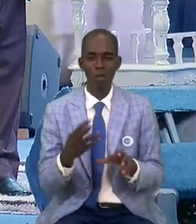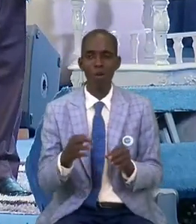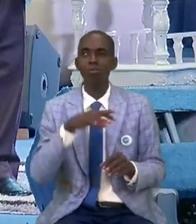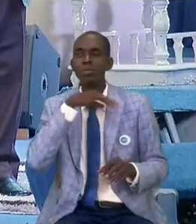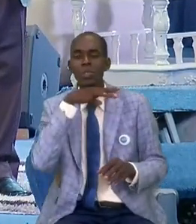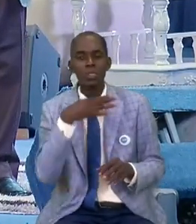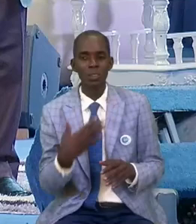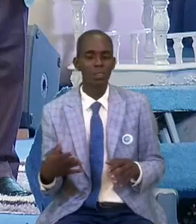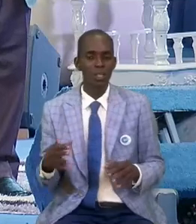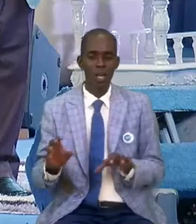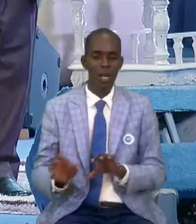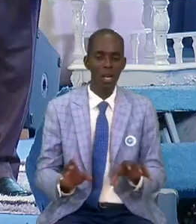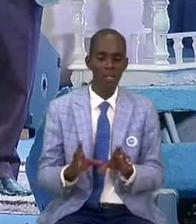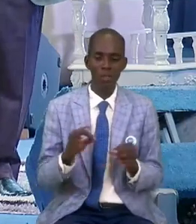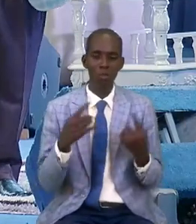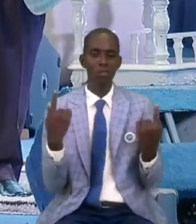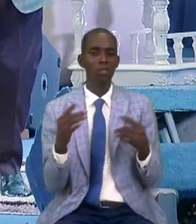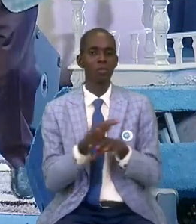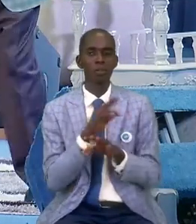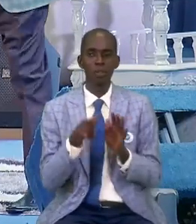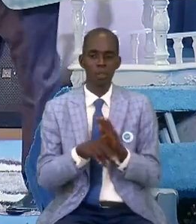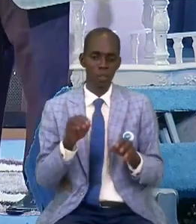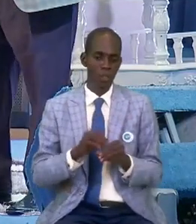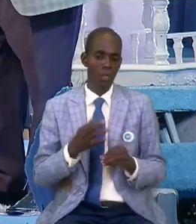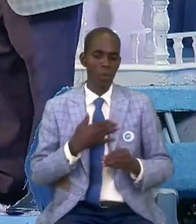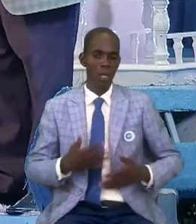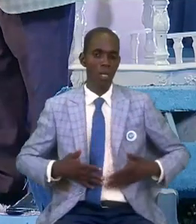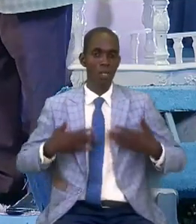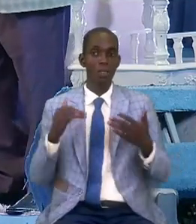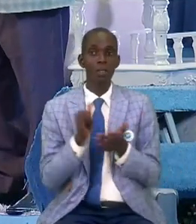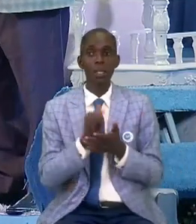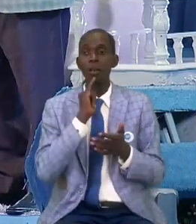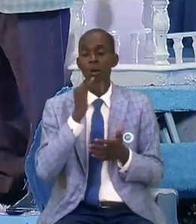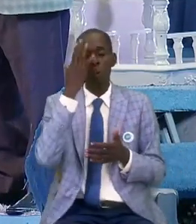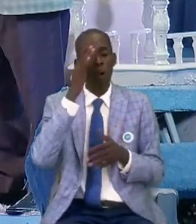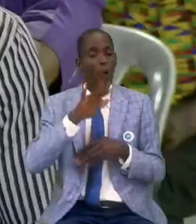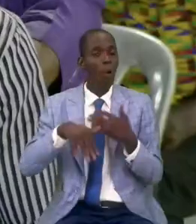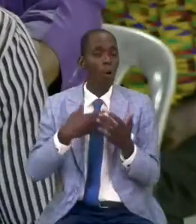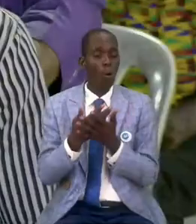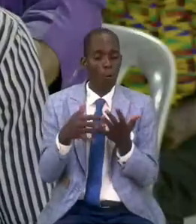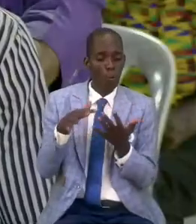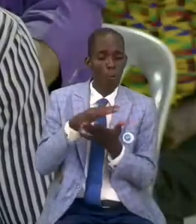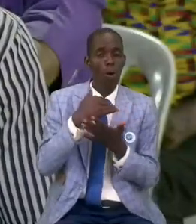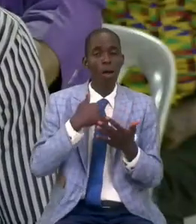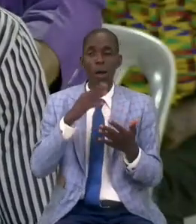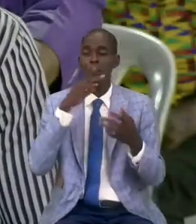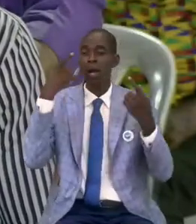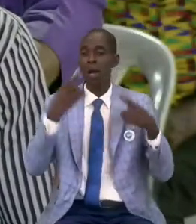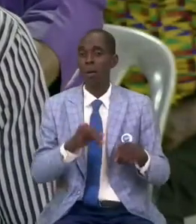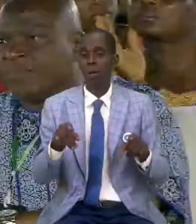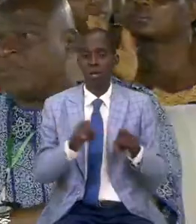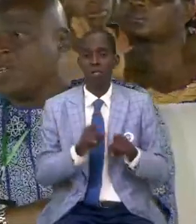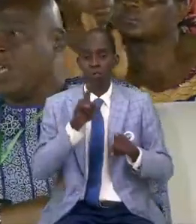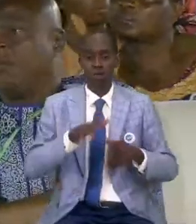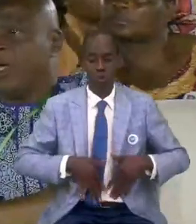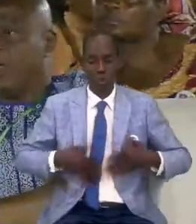why all those things have been happening. As you confess, immediately God will forgive you. Immediately God will